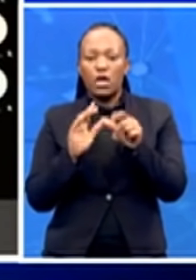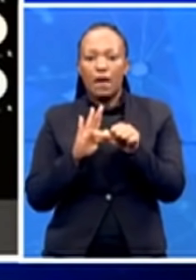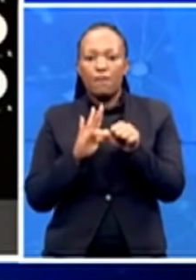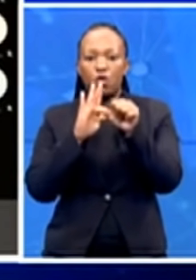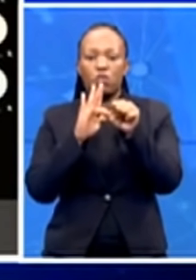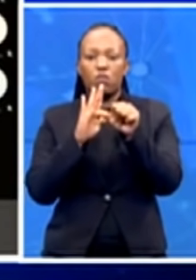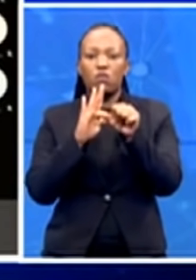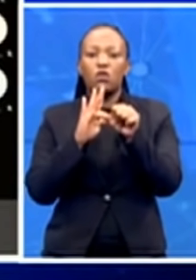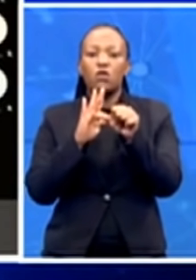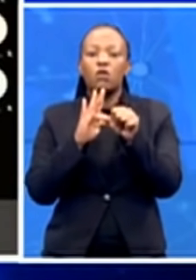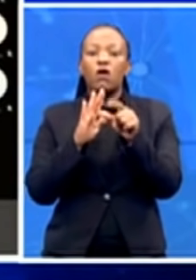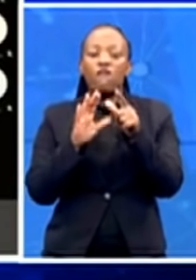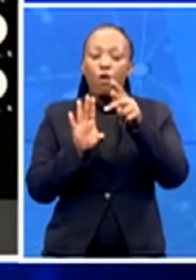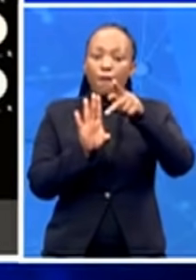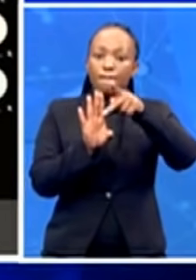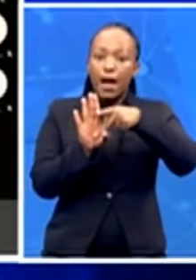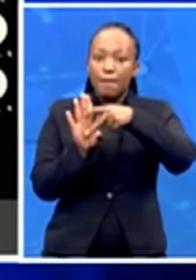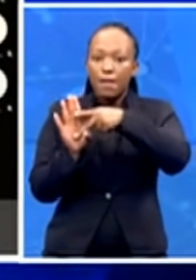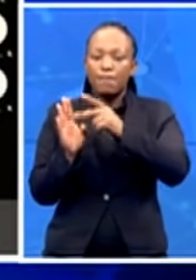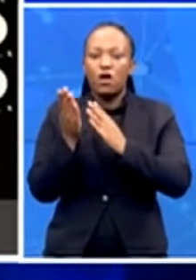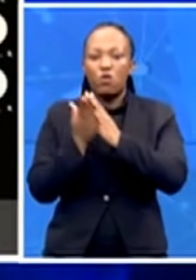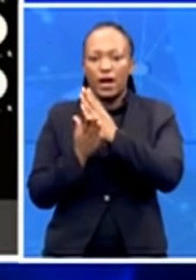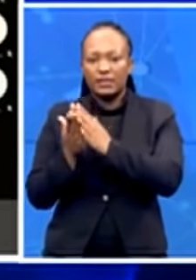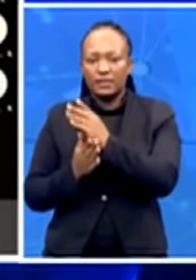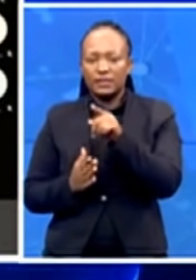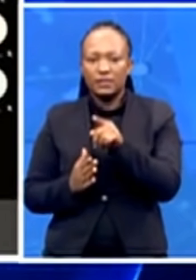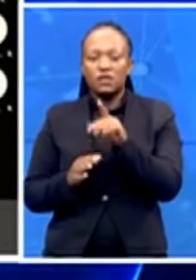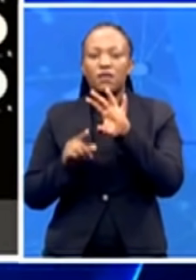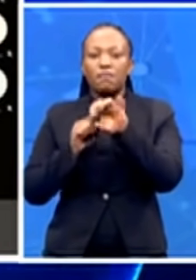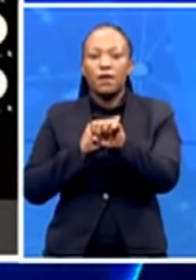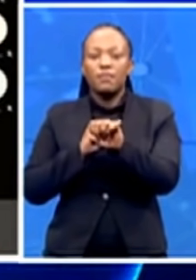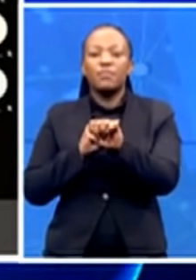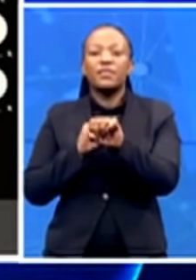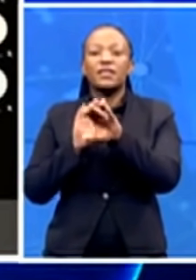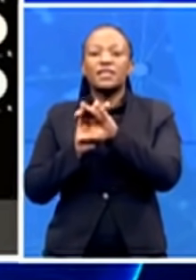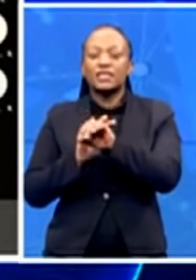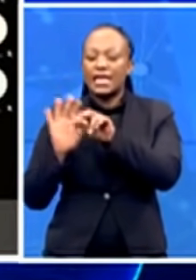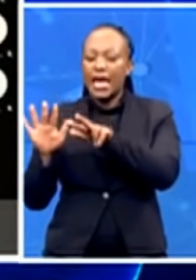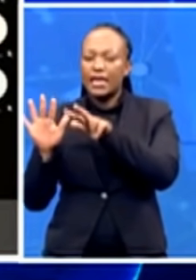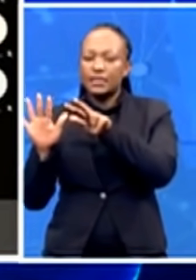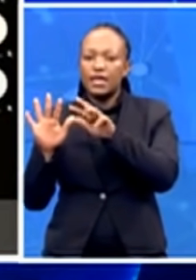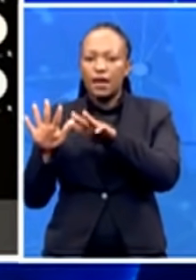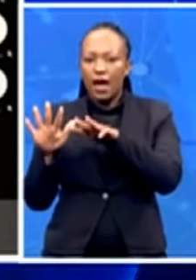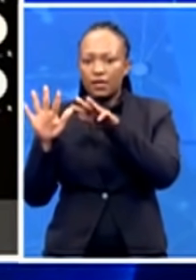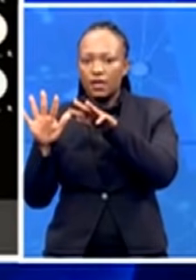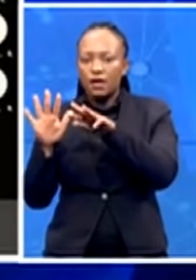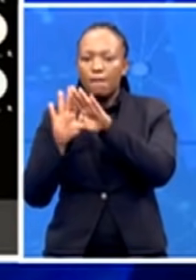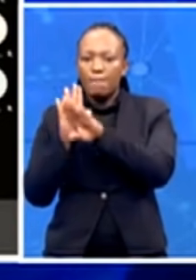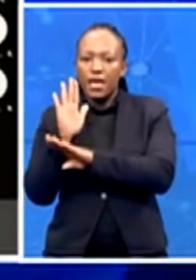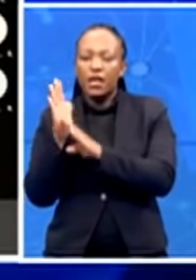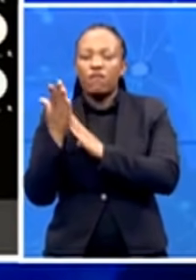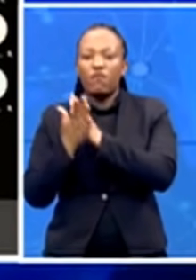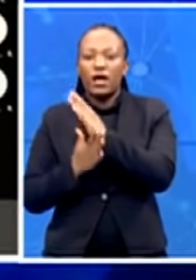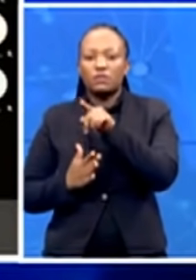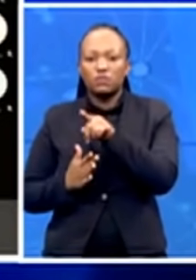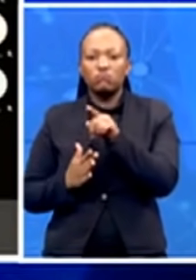rights found in Section 18 and 19 of the Bill of Rights creates the necessary space for the ANC to